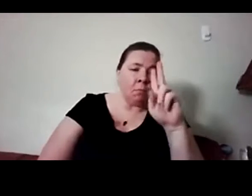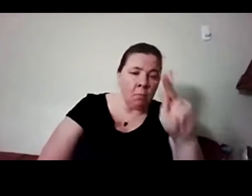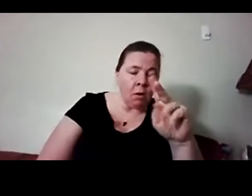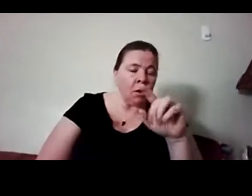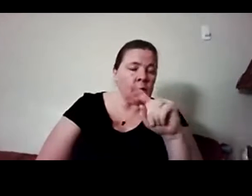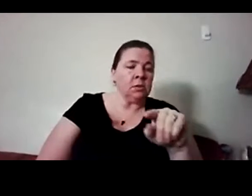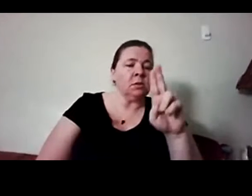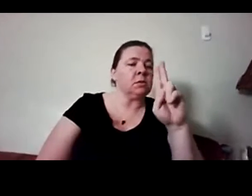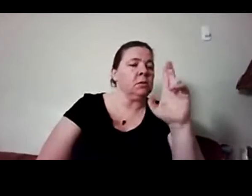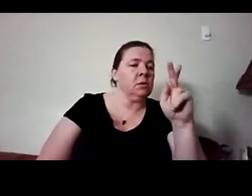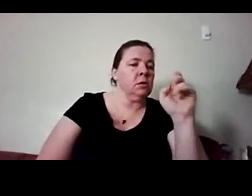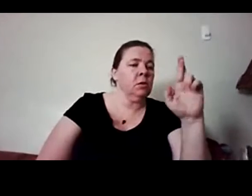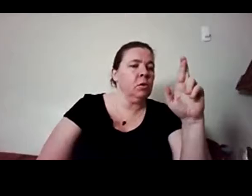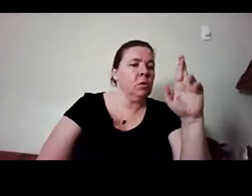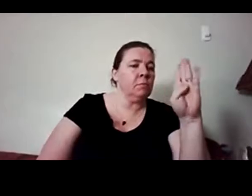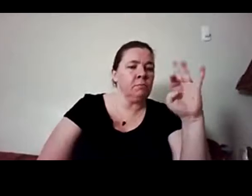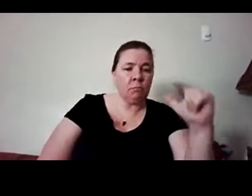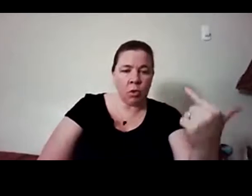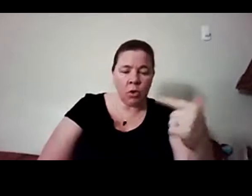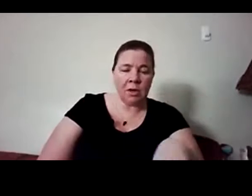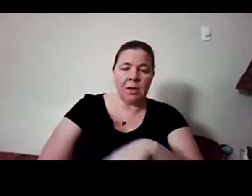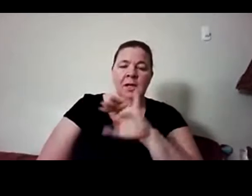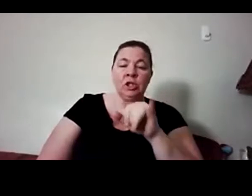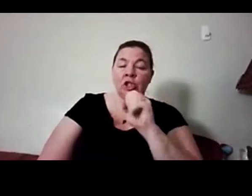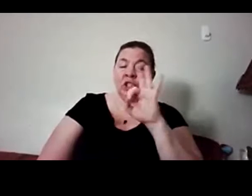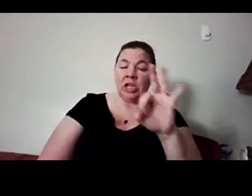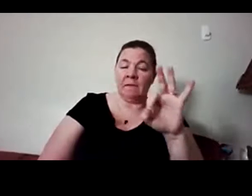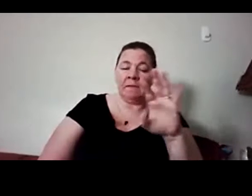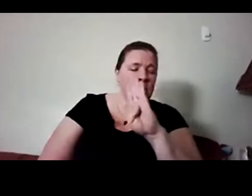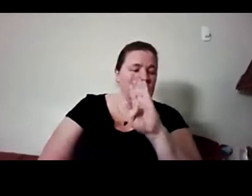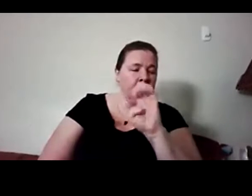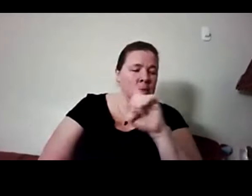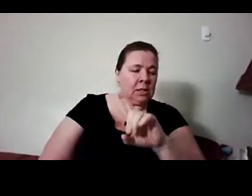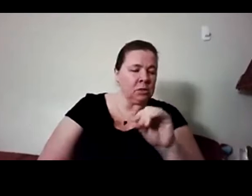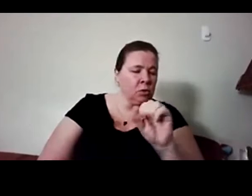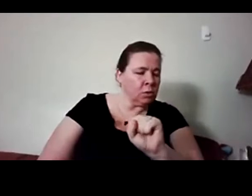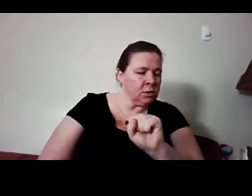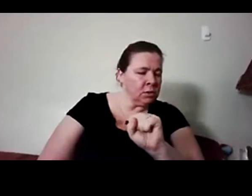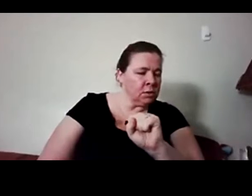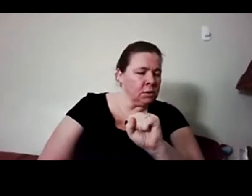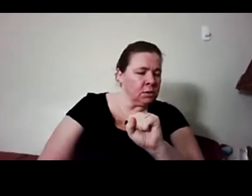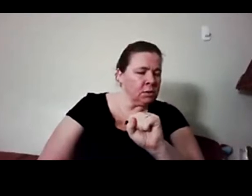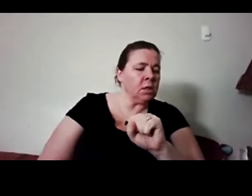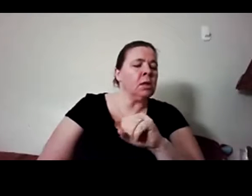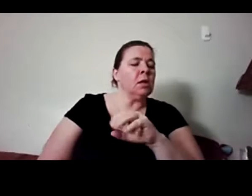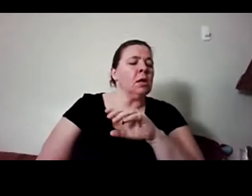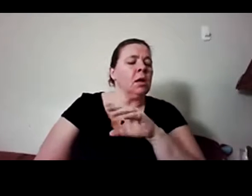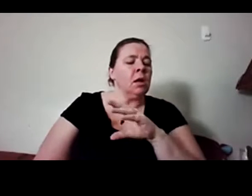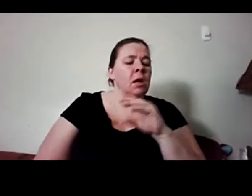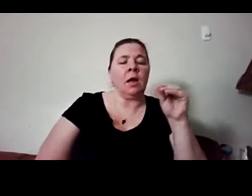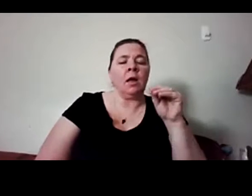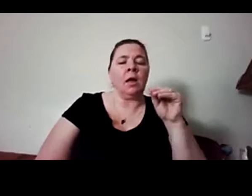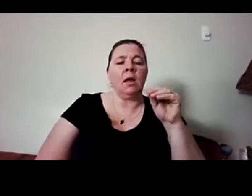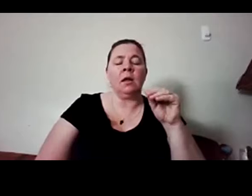have Bill Gates. These are all people we know. They've got the brains. But do they have the heart? When you come to